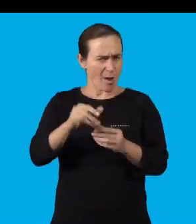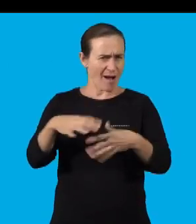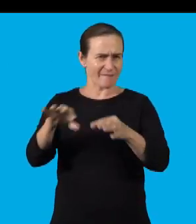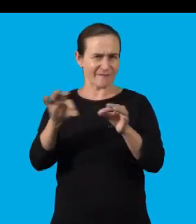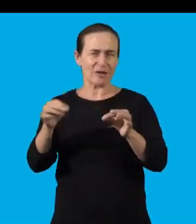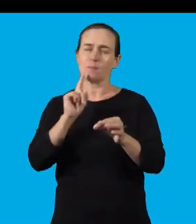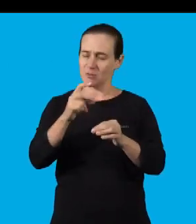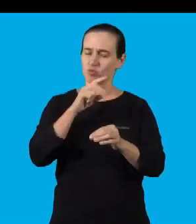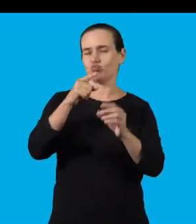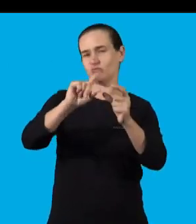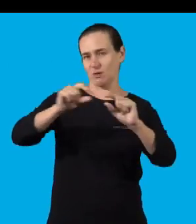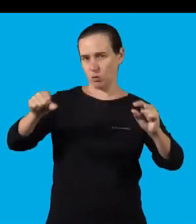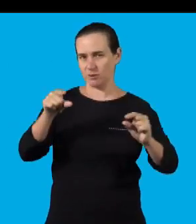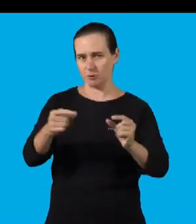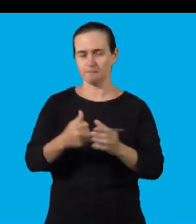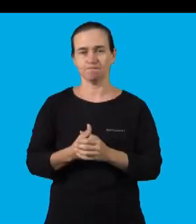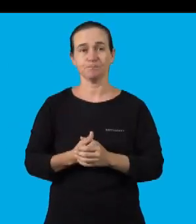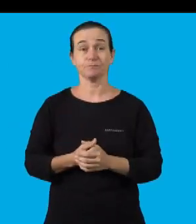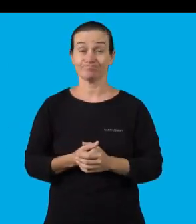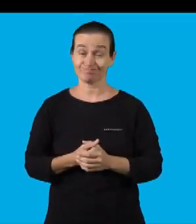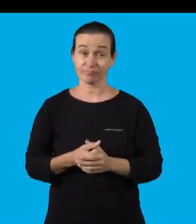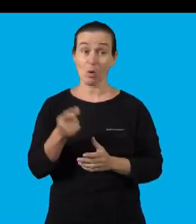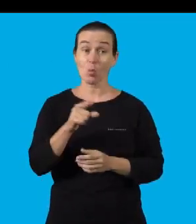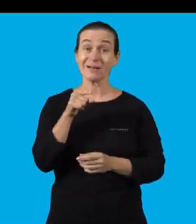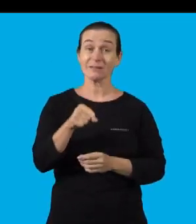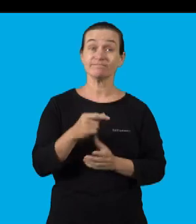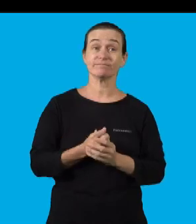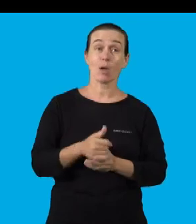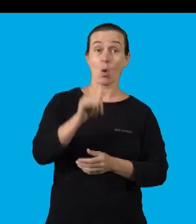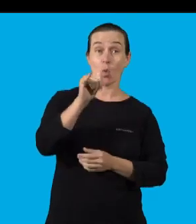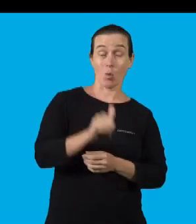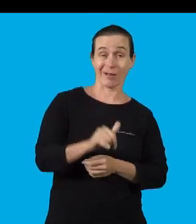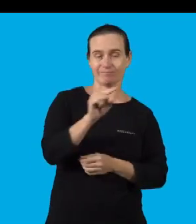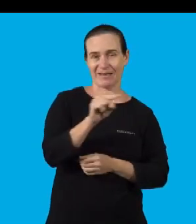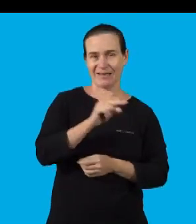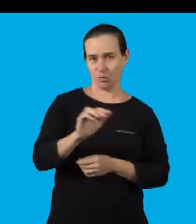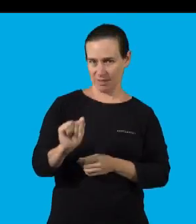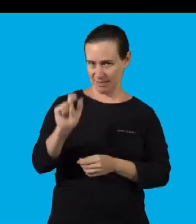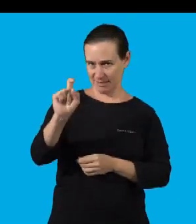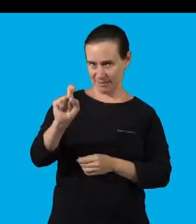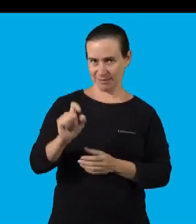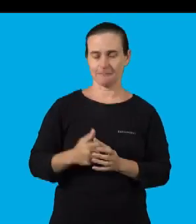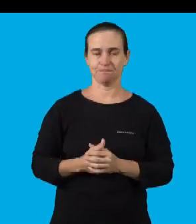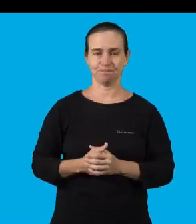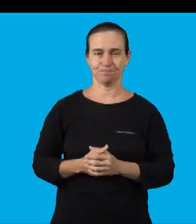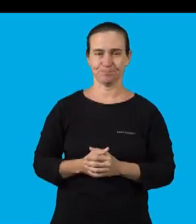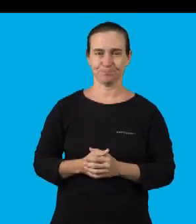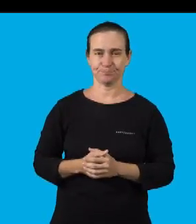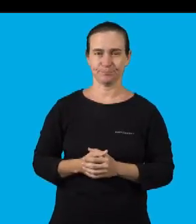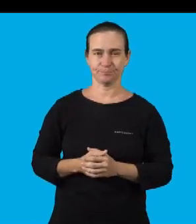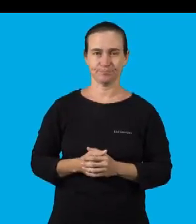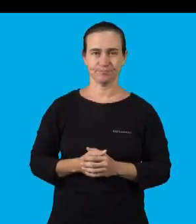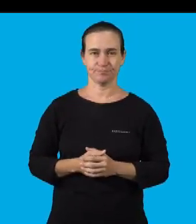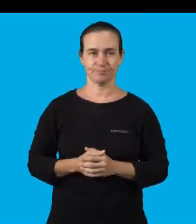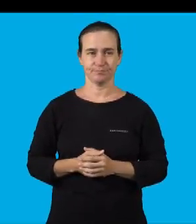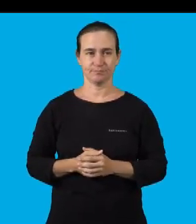use the given equation. Now, the given equation there is y is equals to A exponent x.